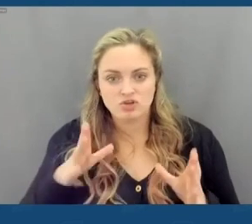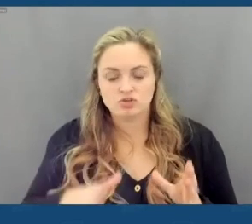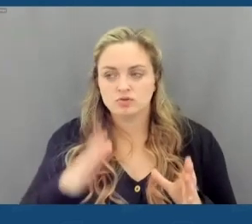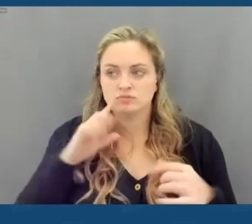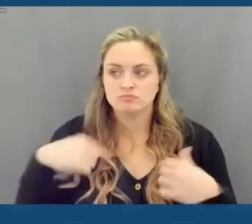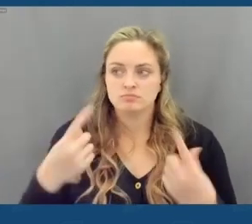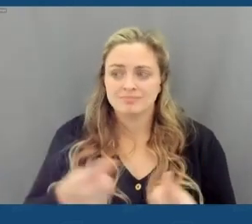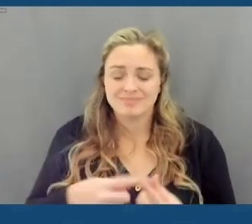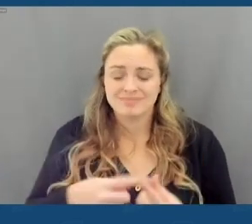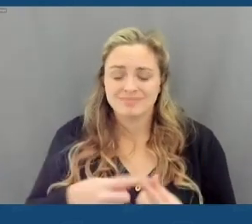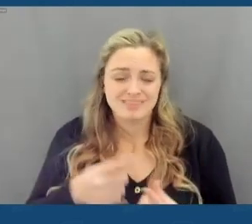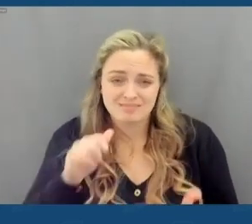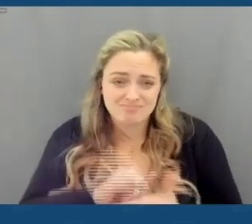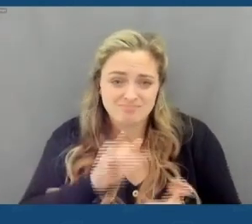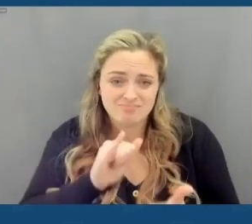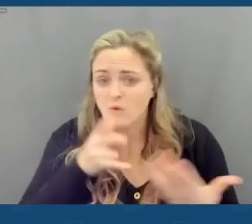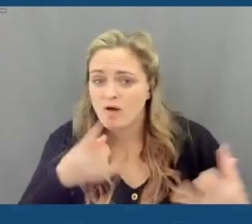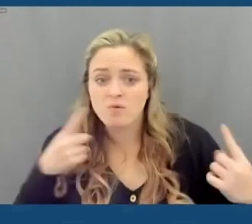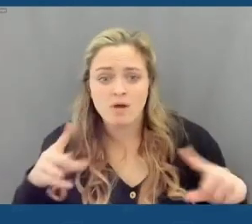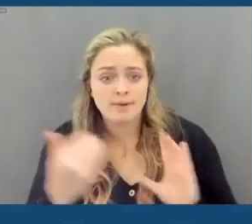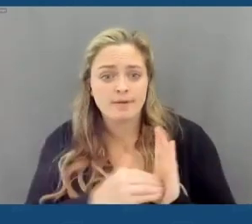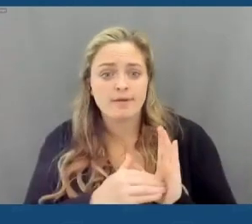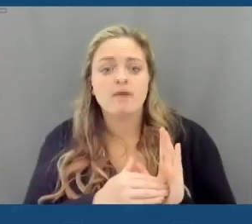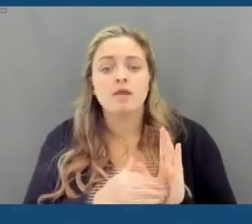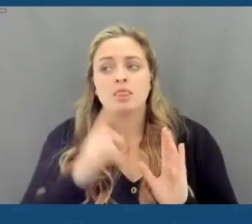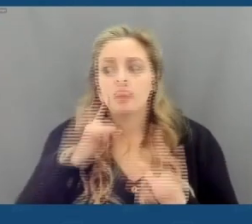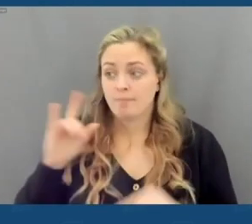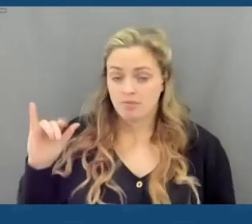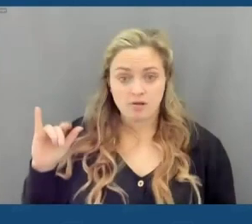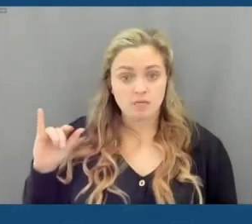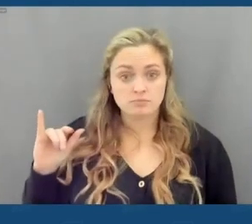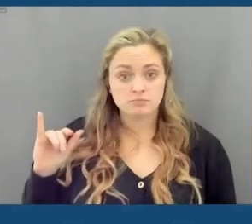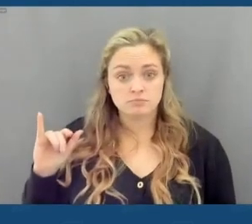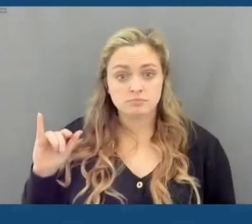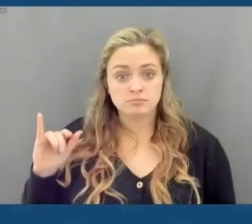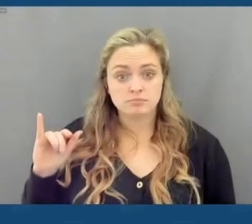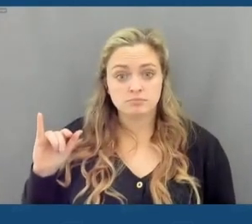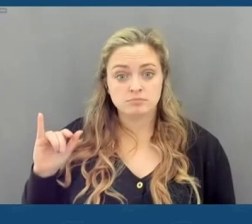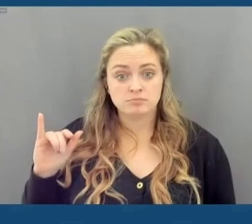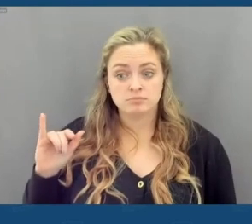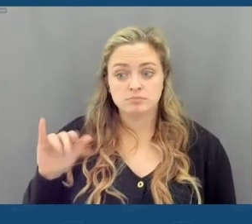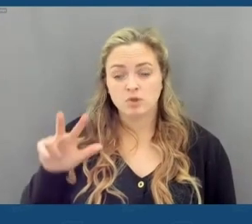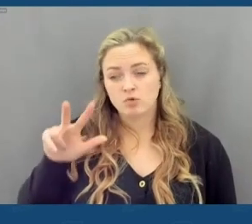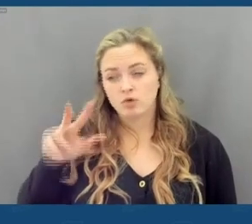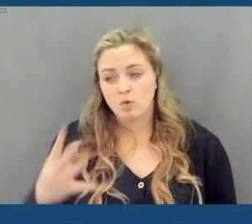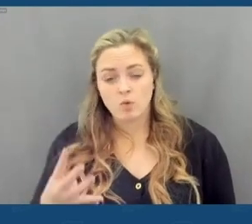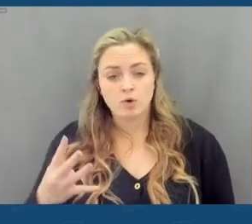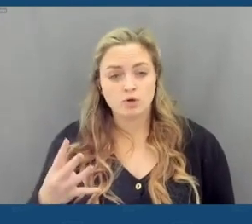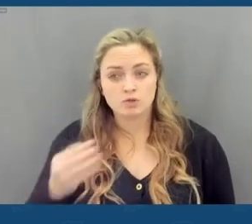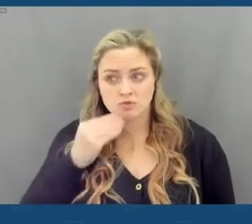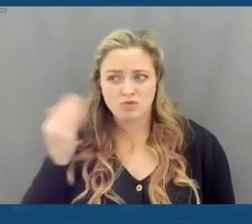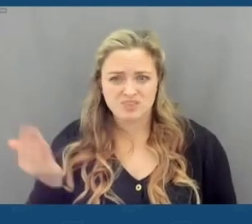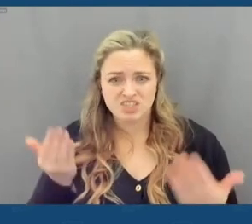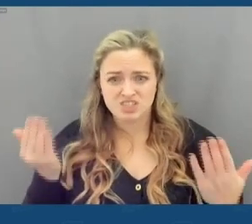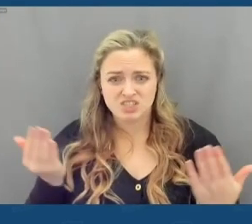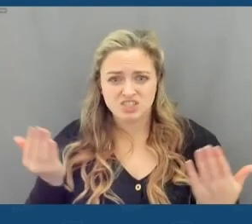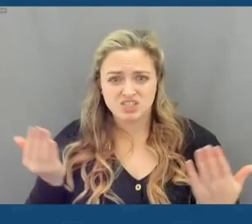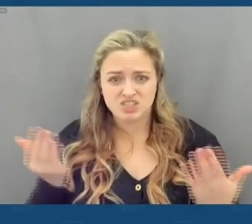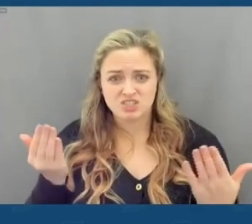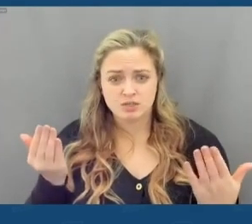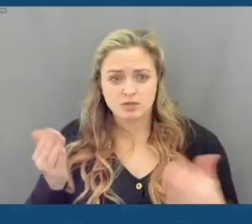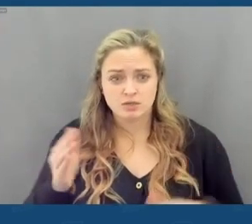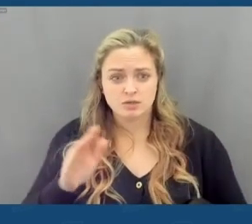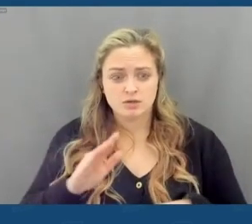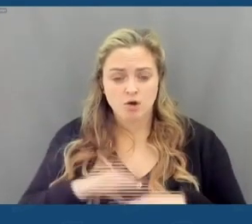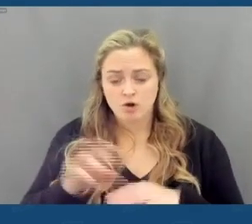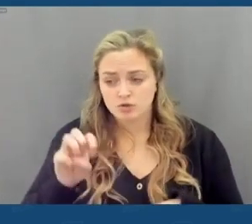happen. And when you think about Long Island, you know, 3/4 of the homes here aren't sewered. Wastewater